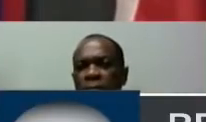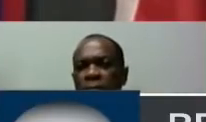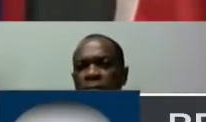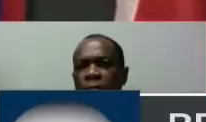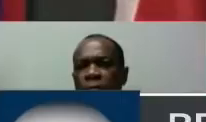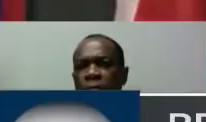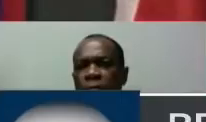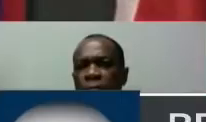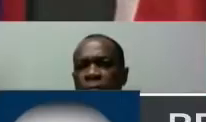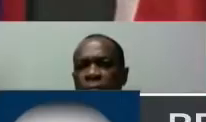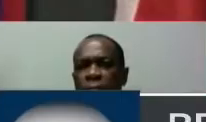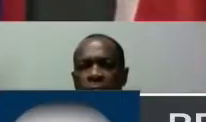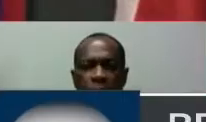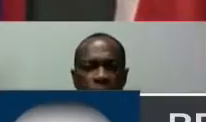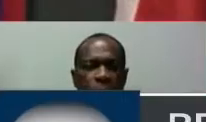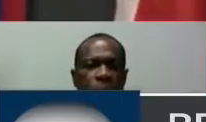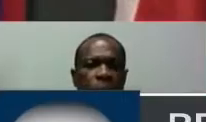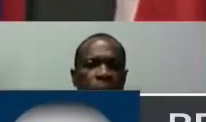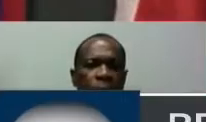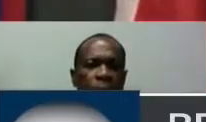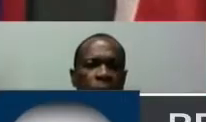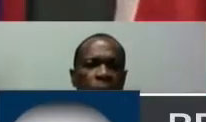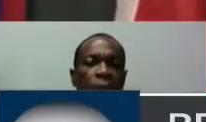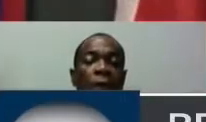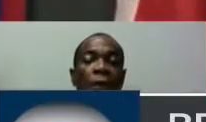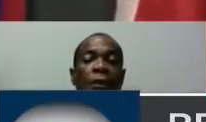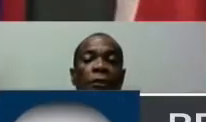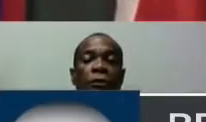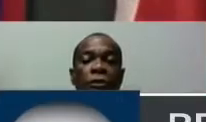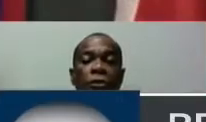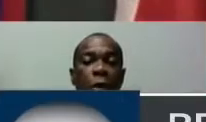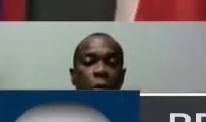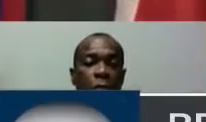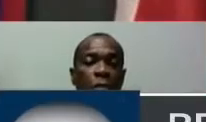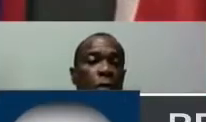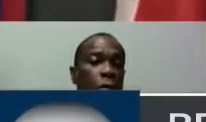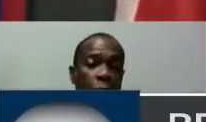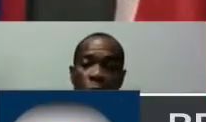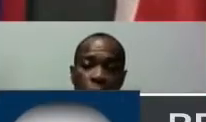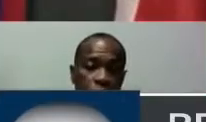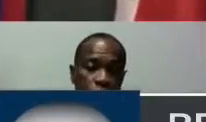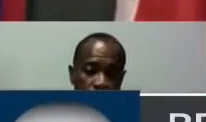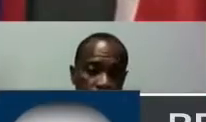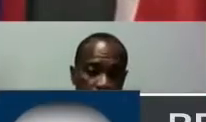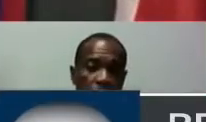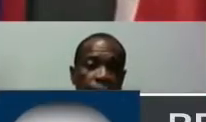So ladies and gentlemen, we have come to the point where the government